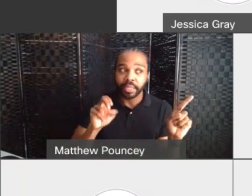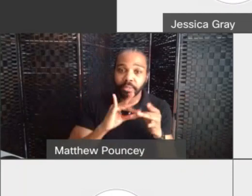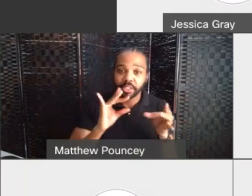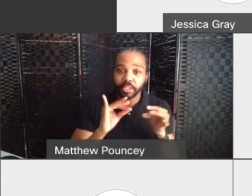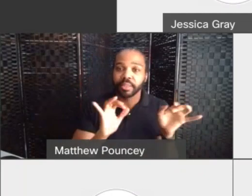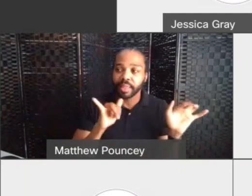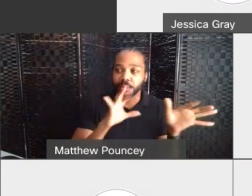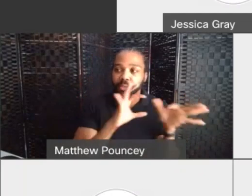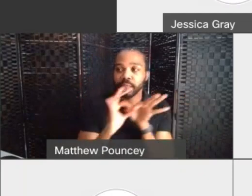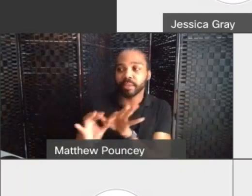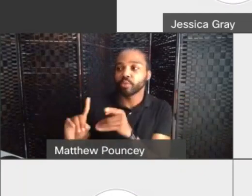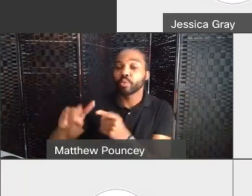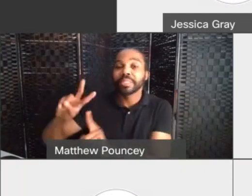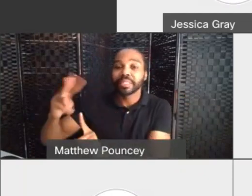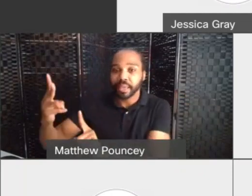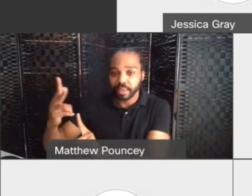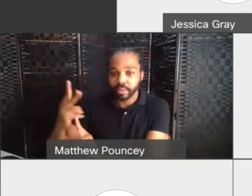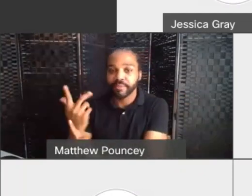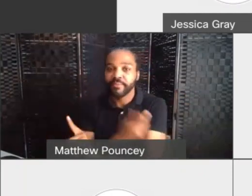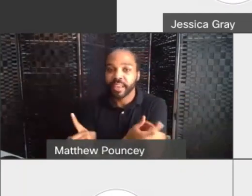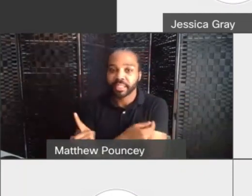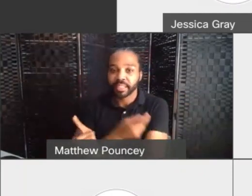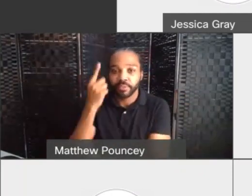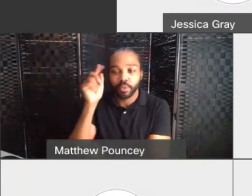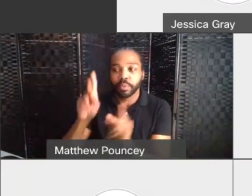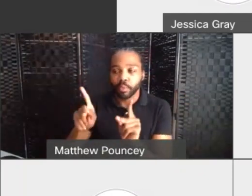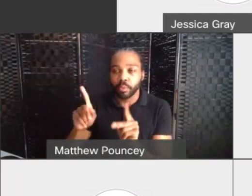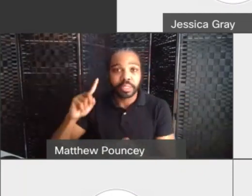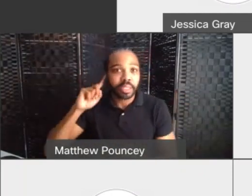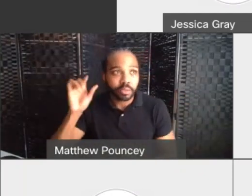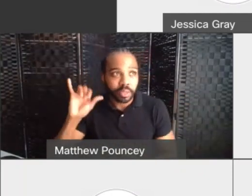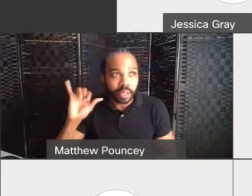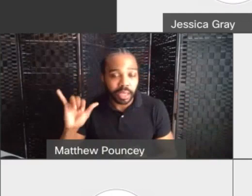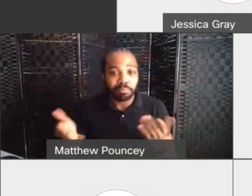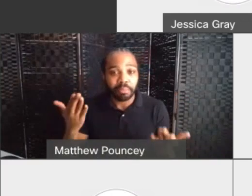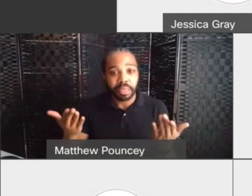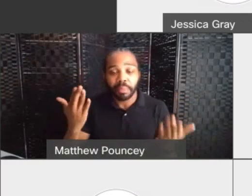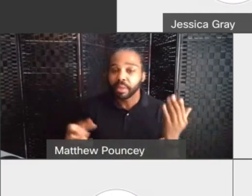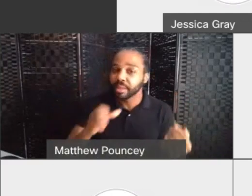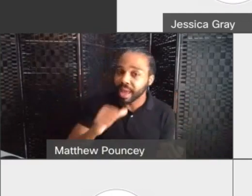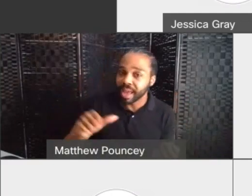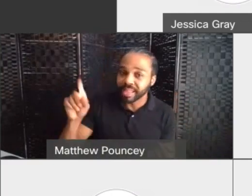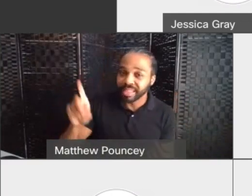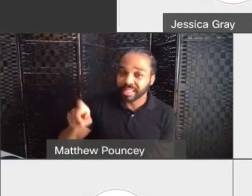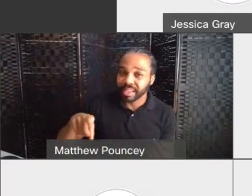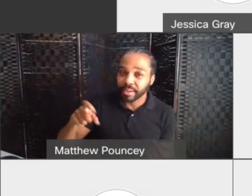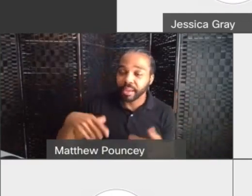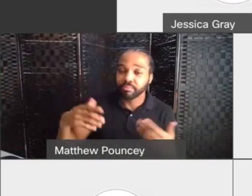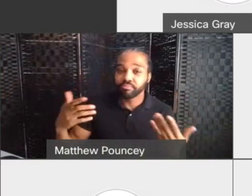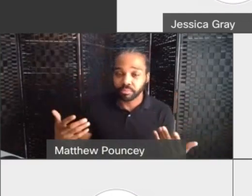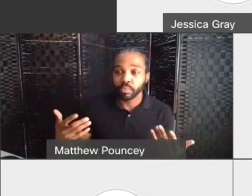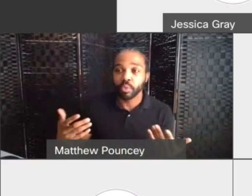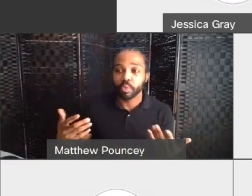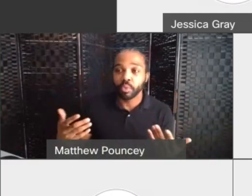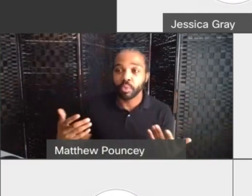related to the second vaccine for folks, which sounds like may or may not be necessary to do. We are continuing to